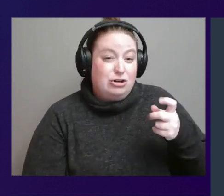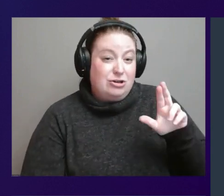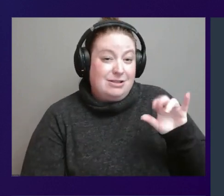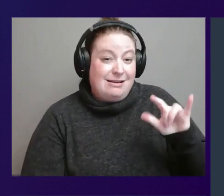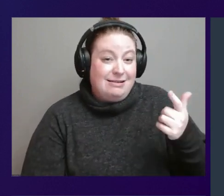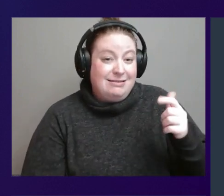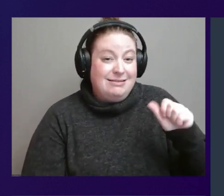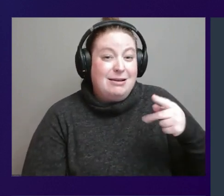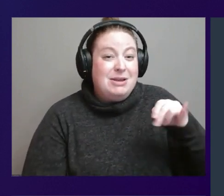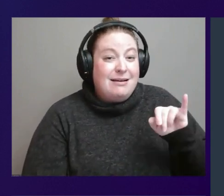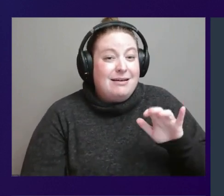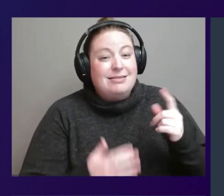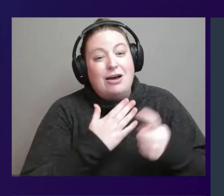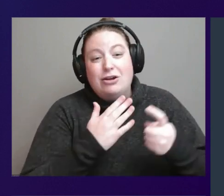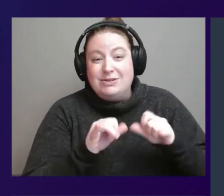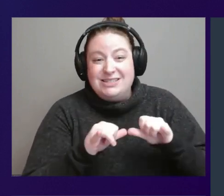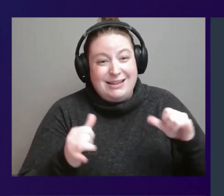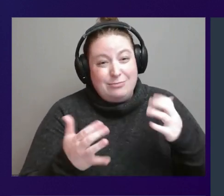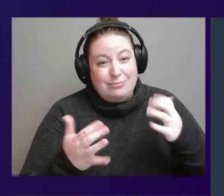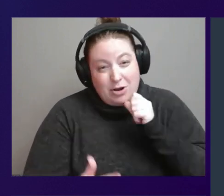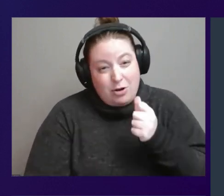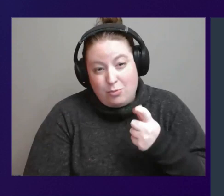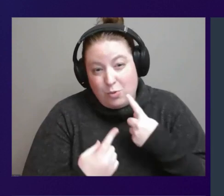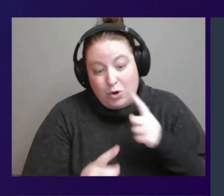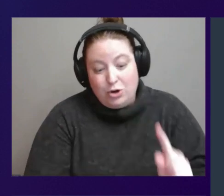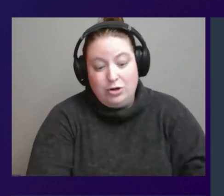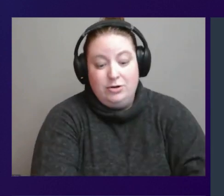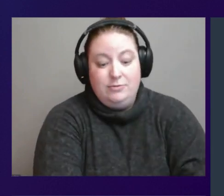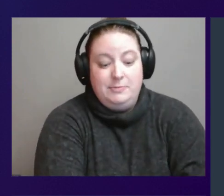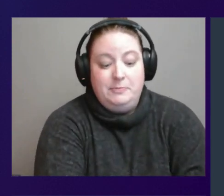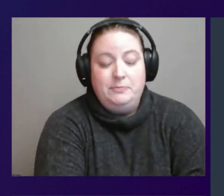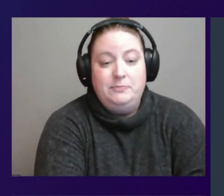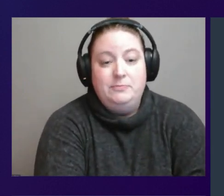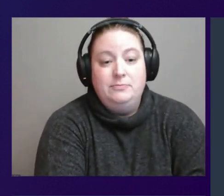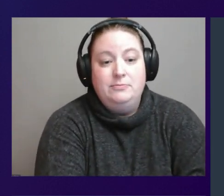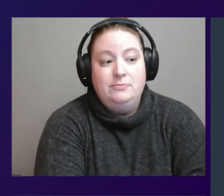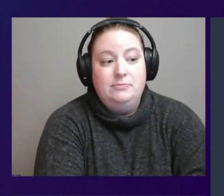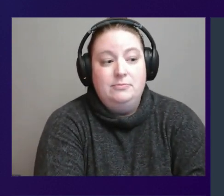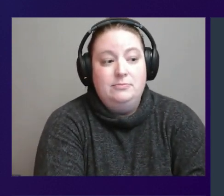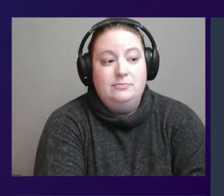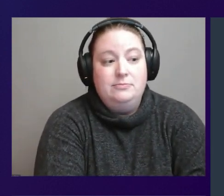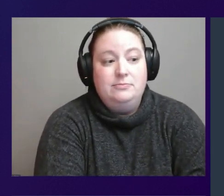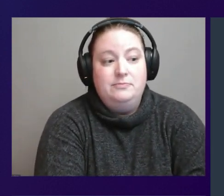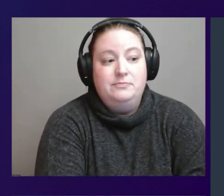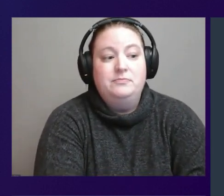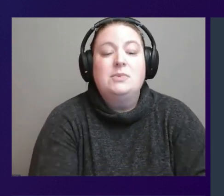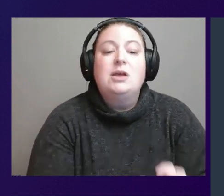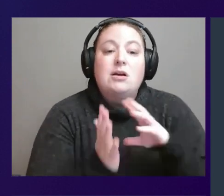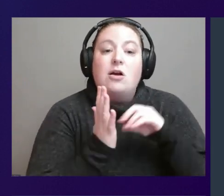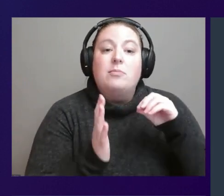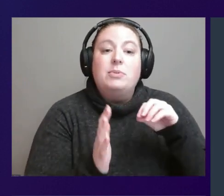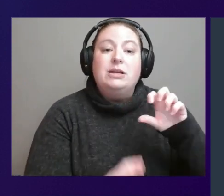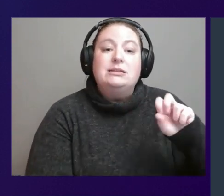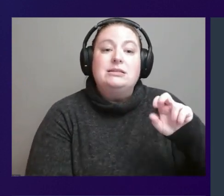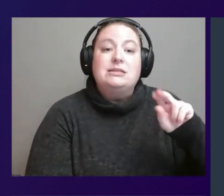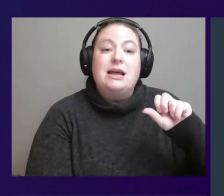you. Additionally, the third thing I would say is for disaster recovery, like we talked about, copying snapshots across AZs or